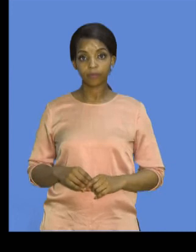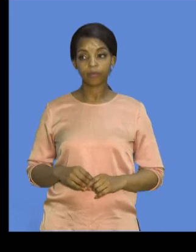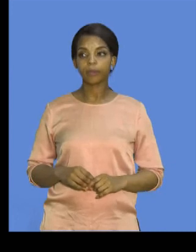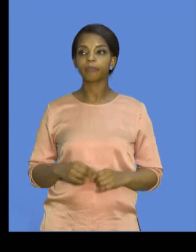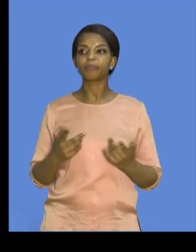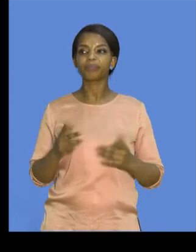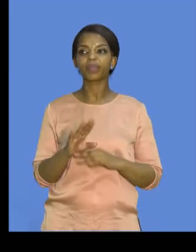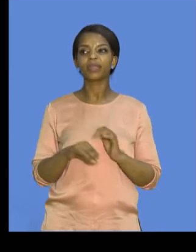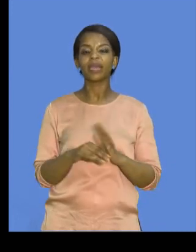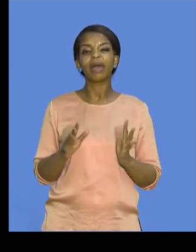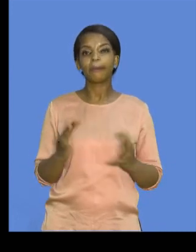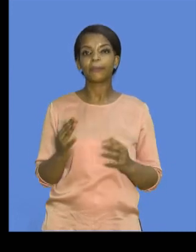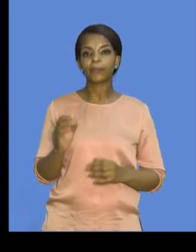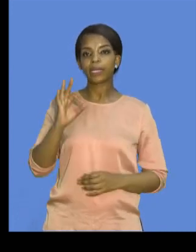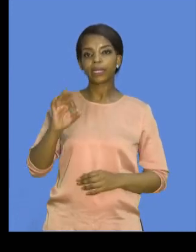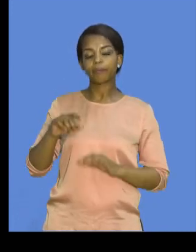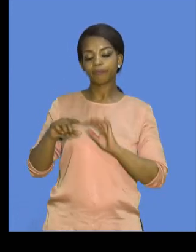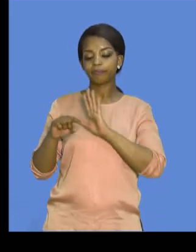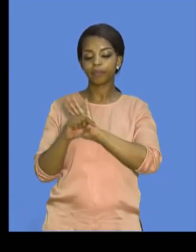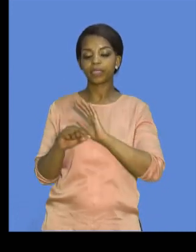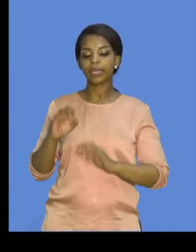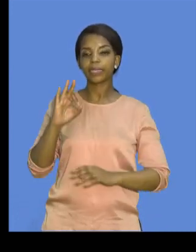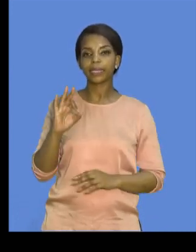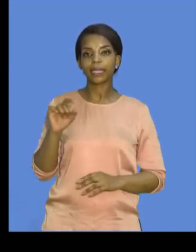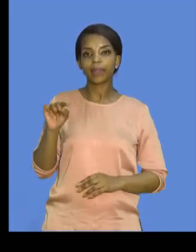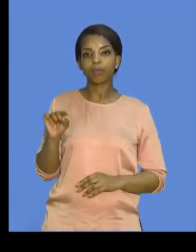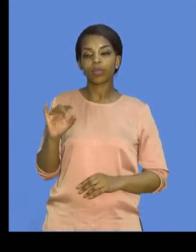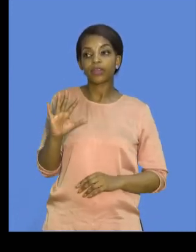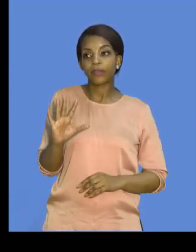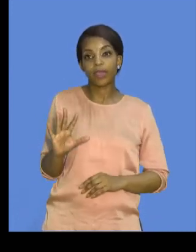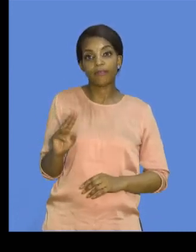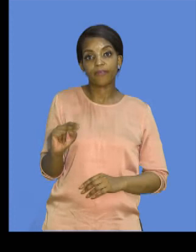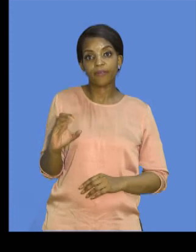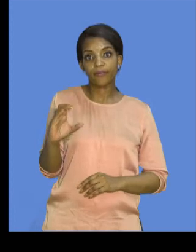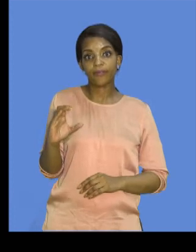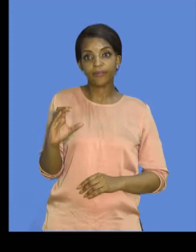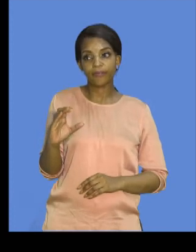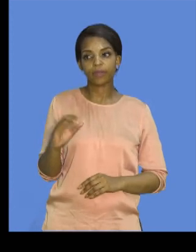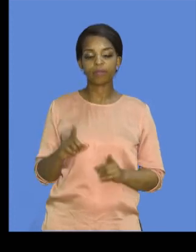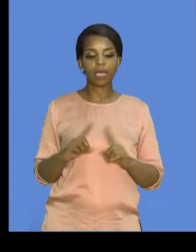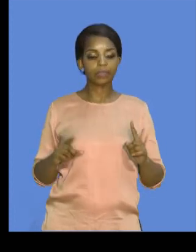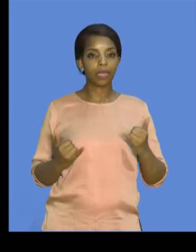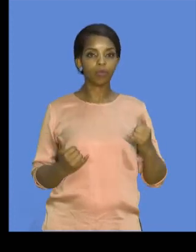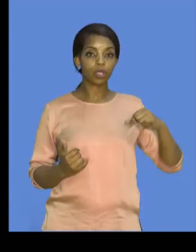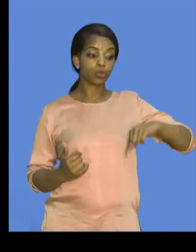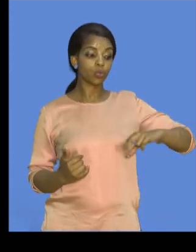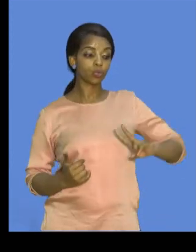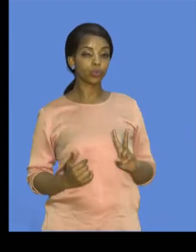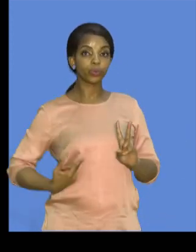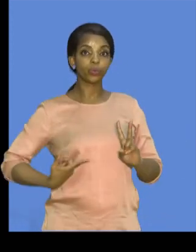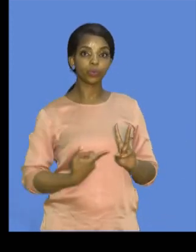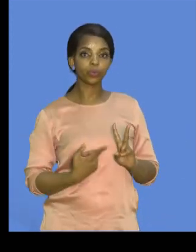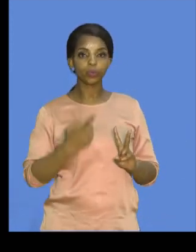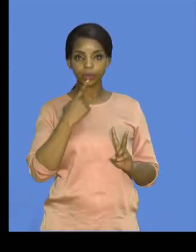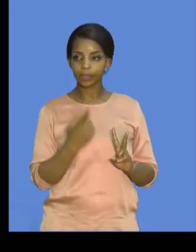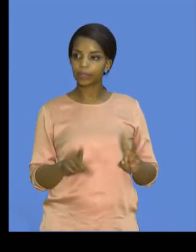negative 3.5 nanocoulombs. This was the gain. Now let's look at the change for Q2. Okay, still we're saying Q